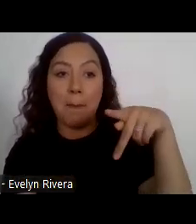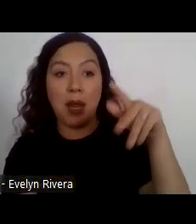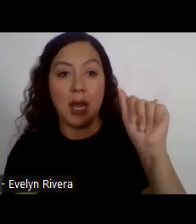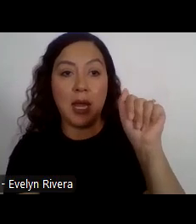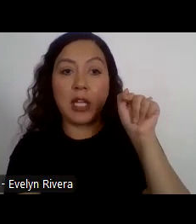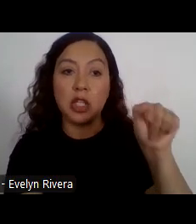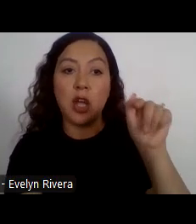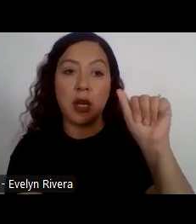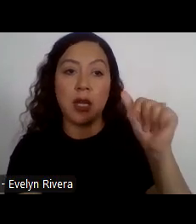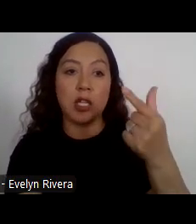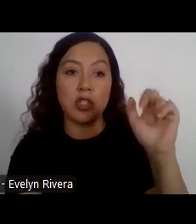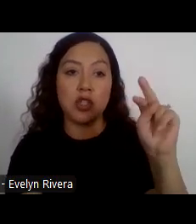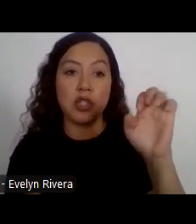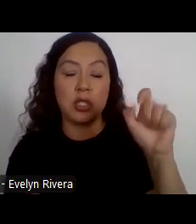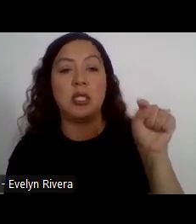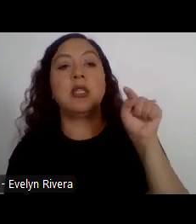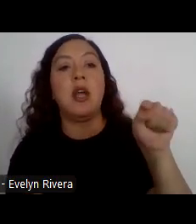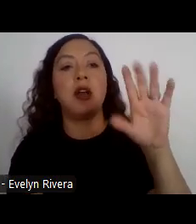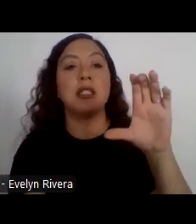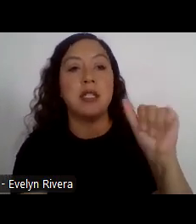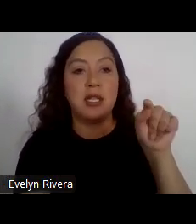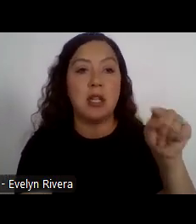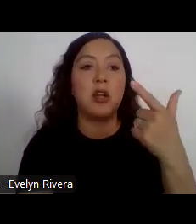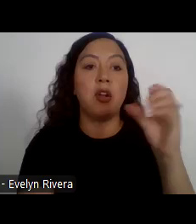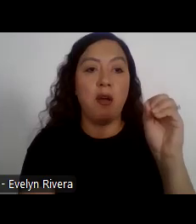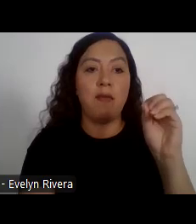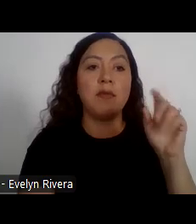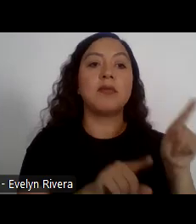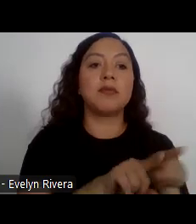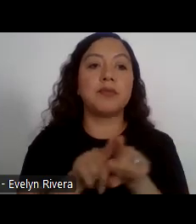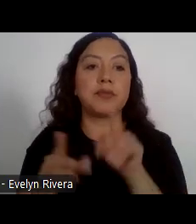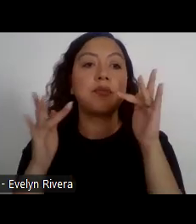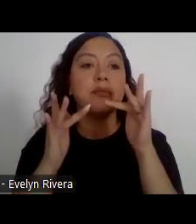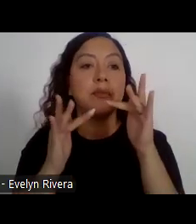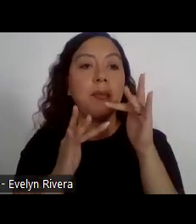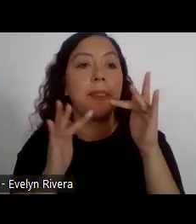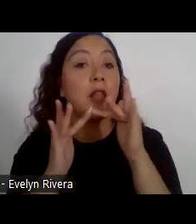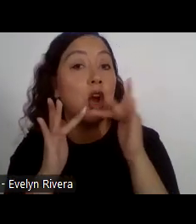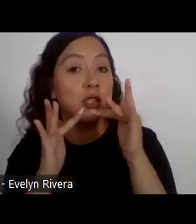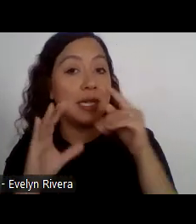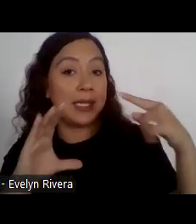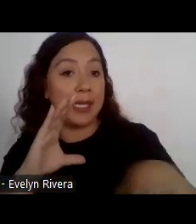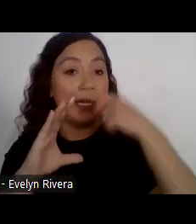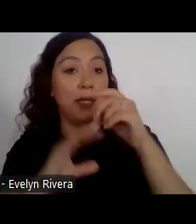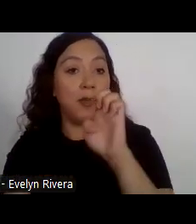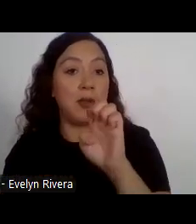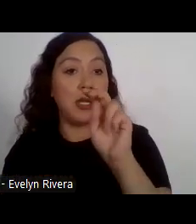mpa.aging.ca.gov, our Engage email, which Jackie put in the chat, engage, ENGAGE